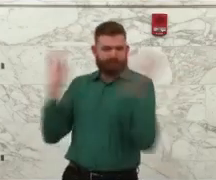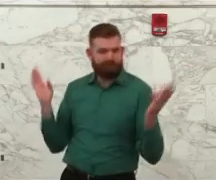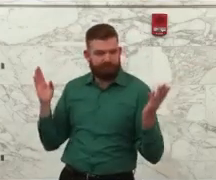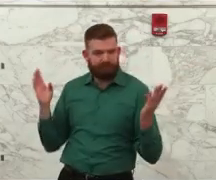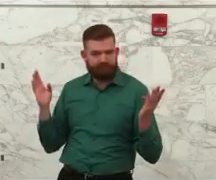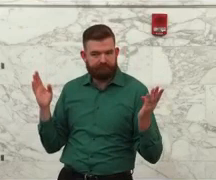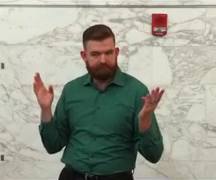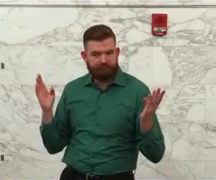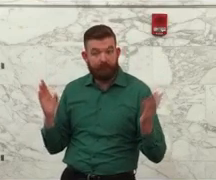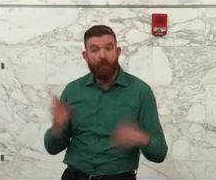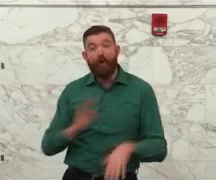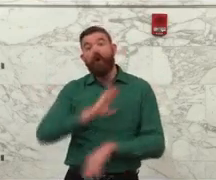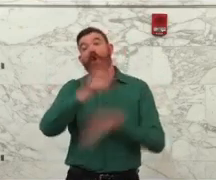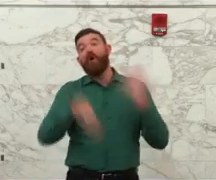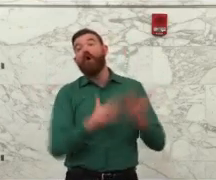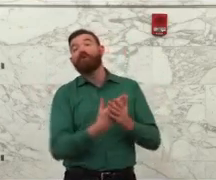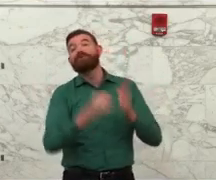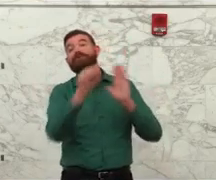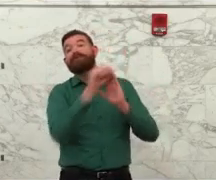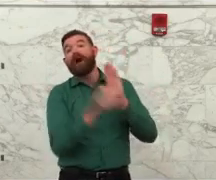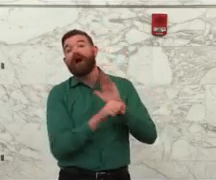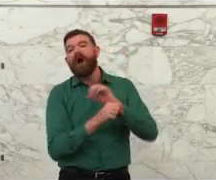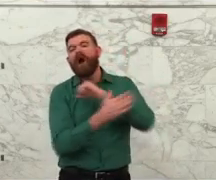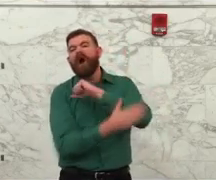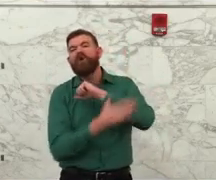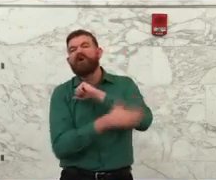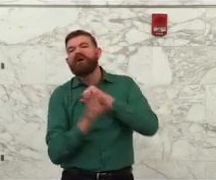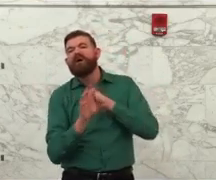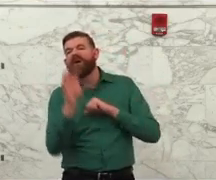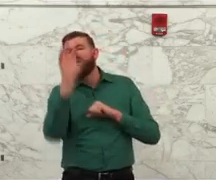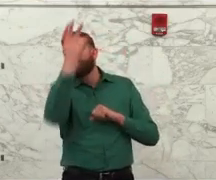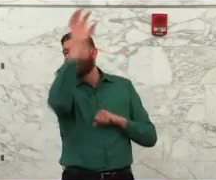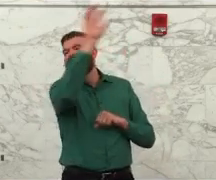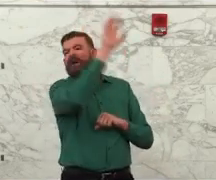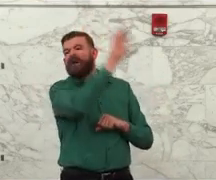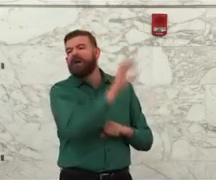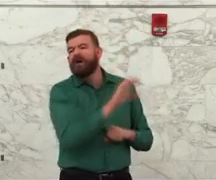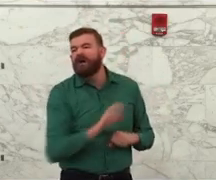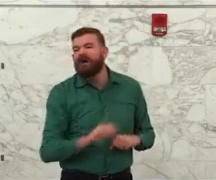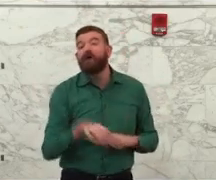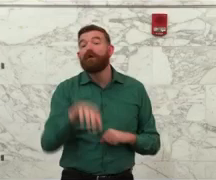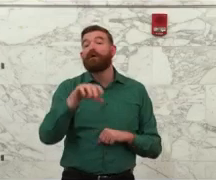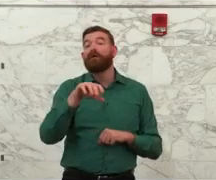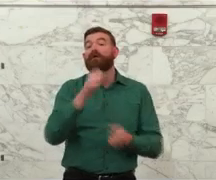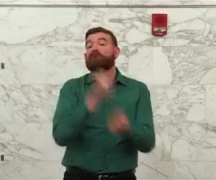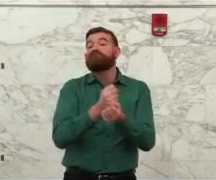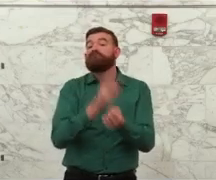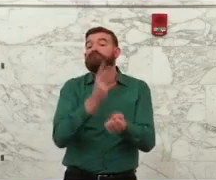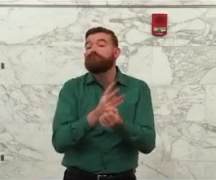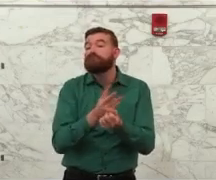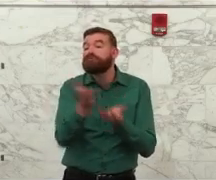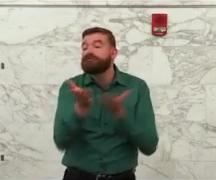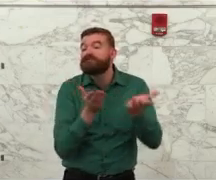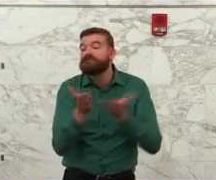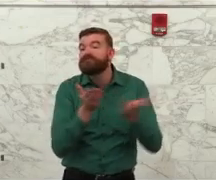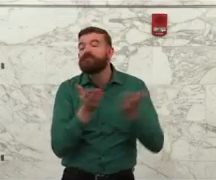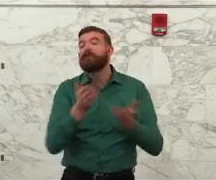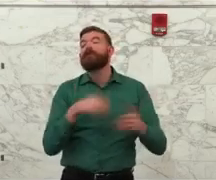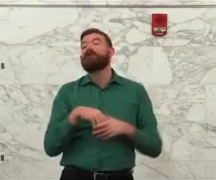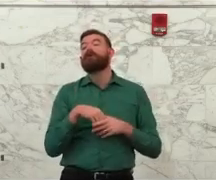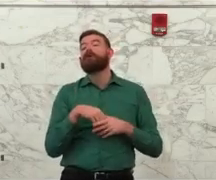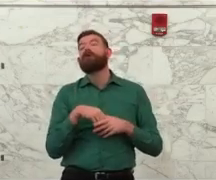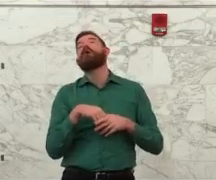county, and local public health, safety, and social services will remain accessible. I want to give a shout out in particular to